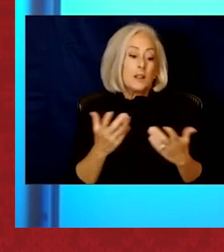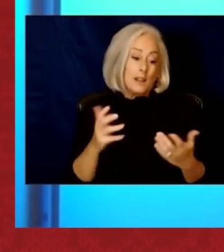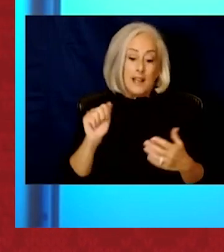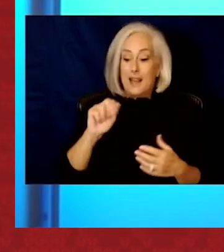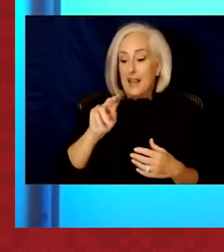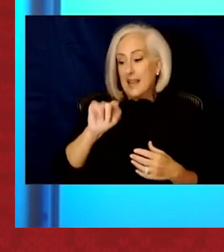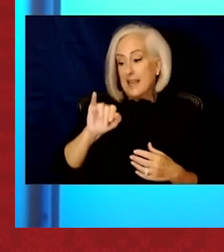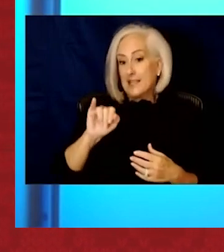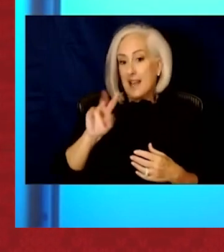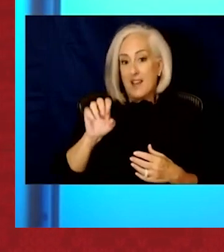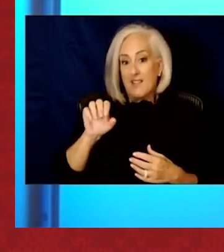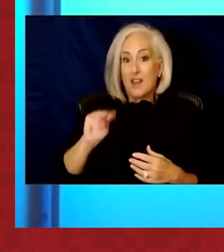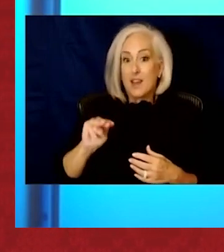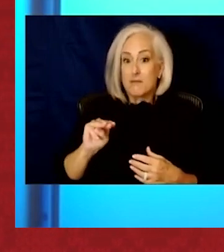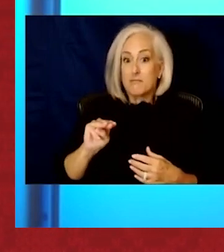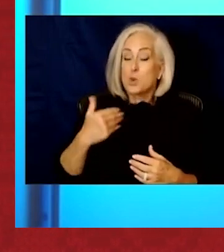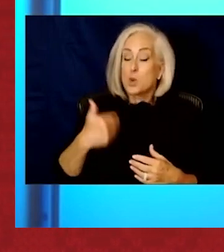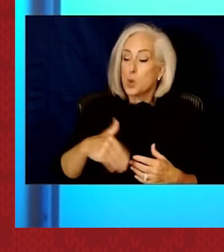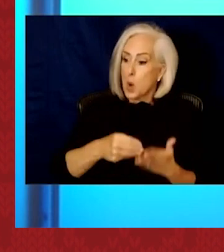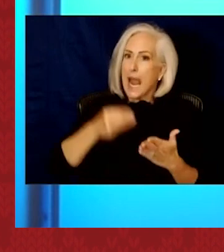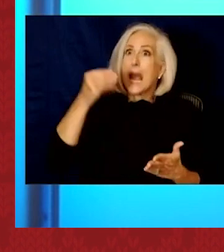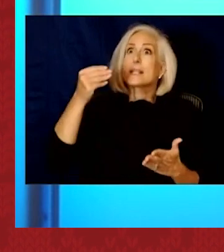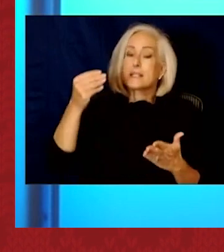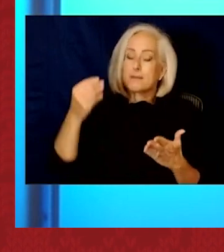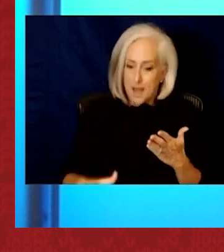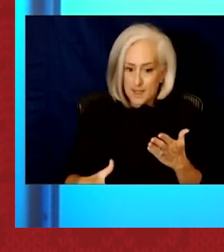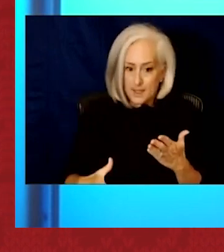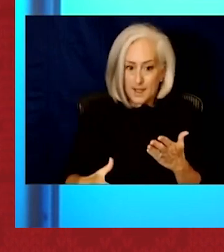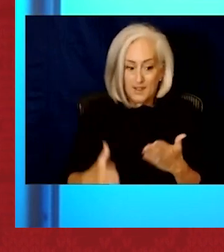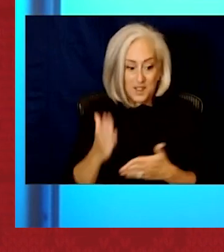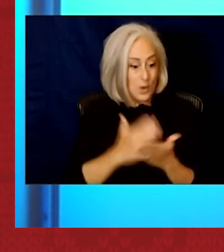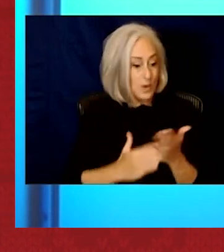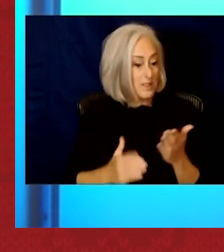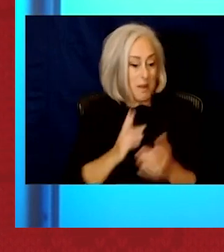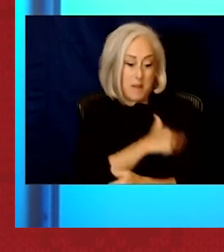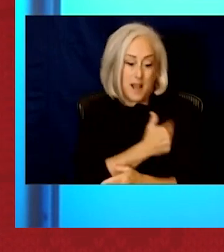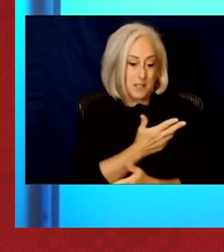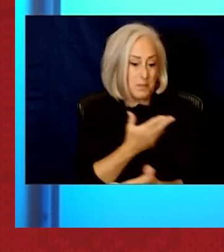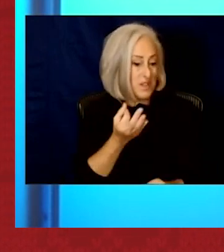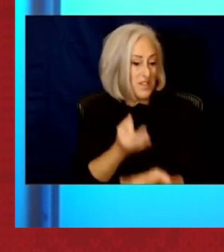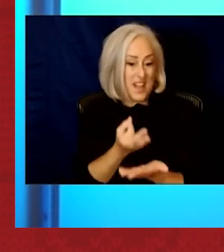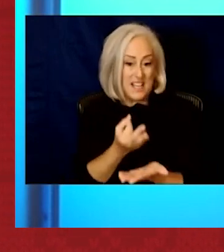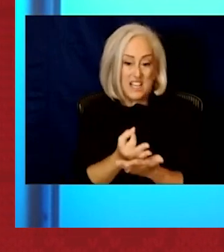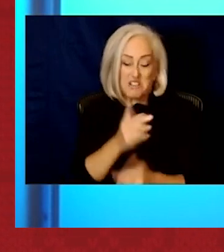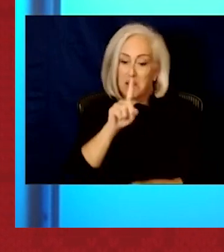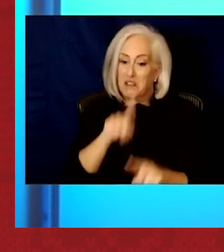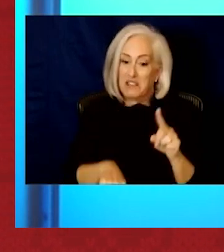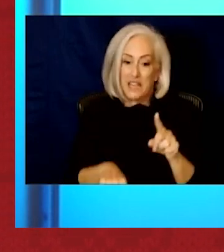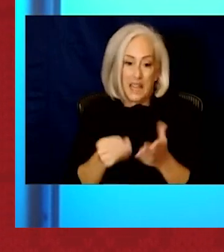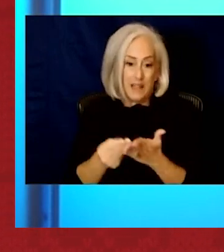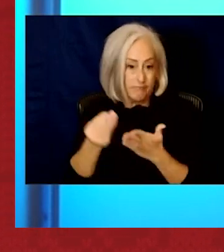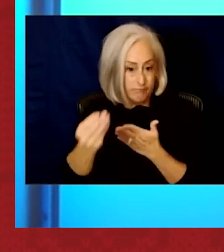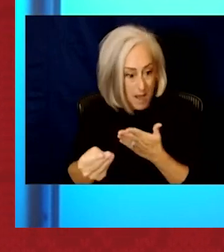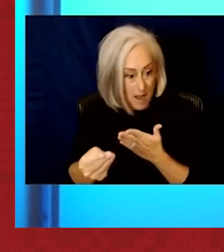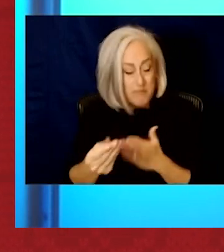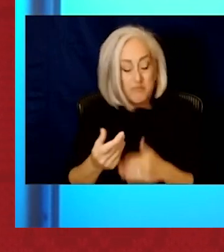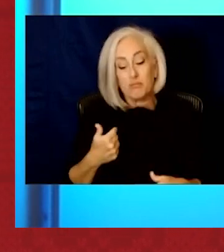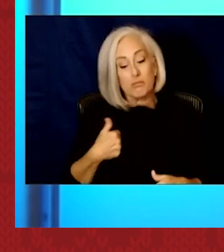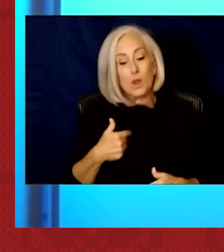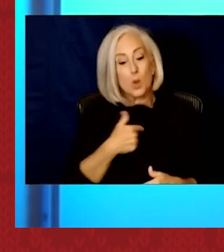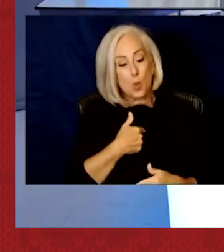not going to deny that. So there's some hospitals that simply financially just don't want to make that investment. We've made that investment, and we have plenty of